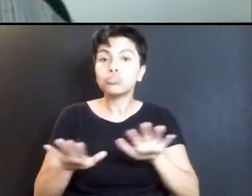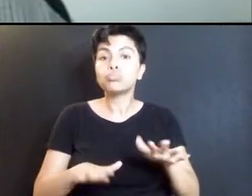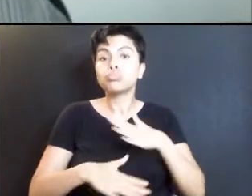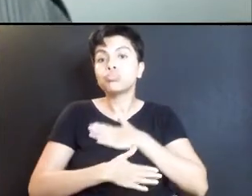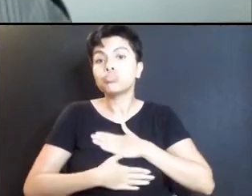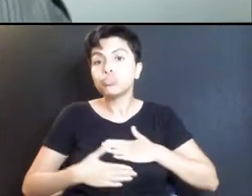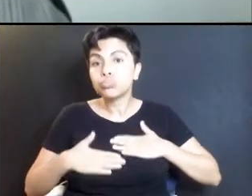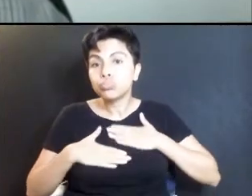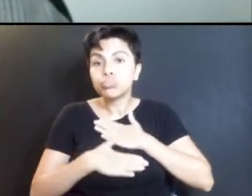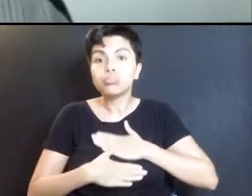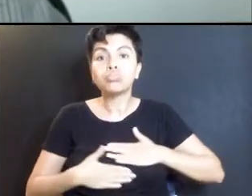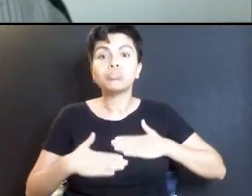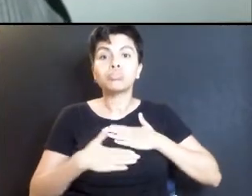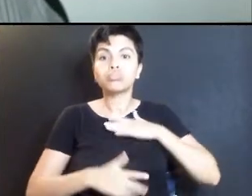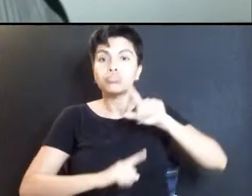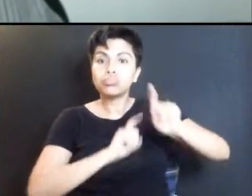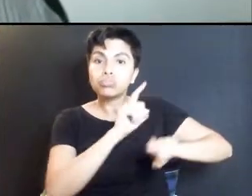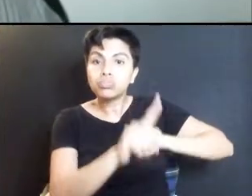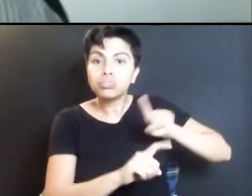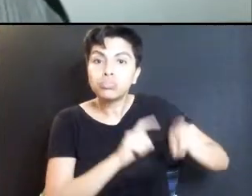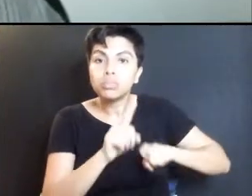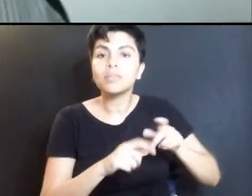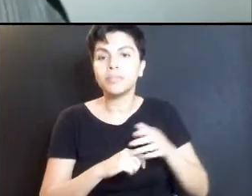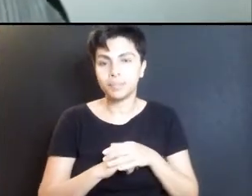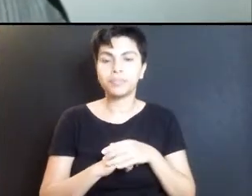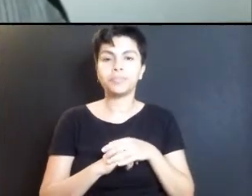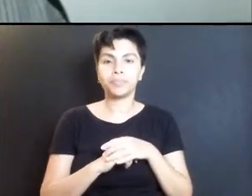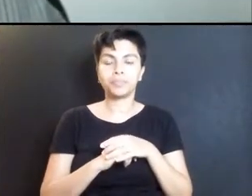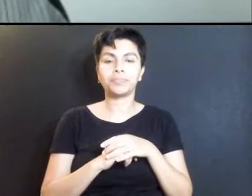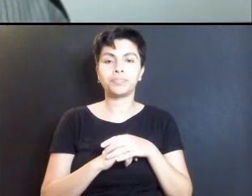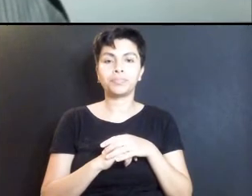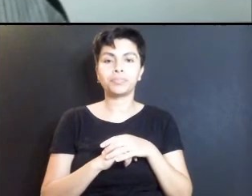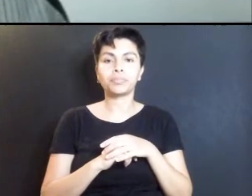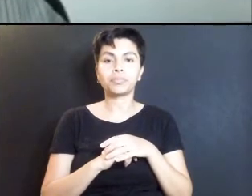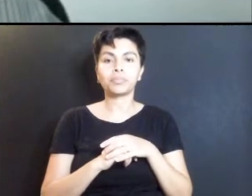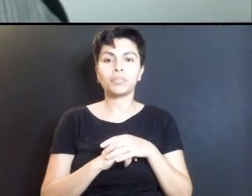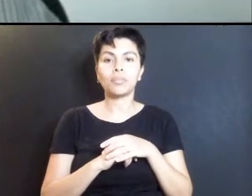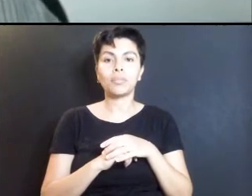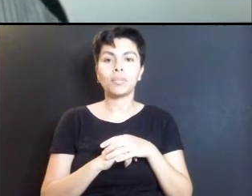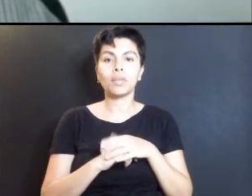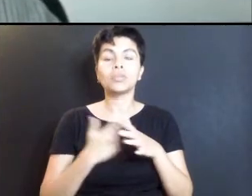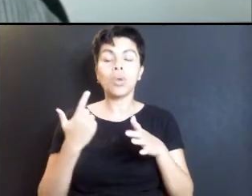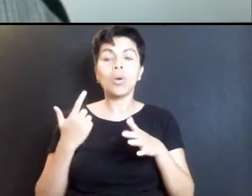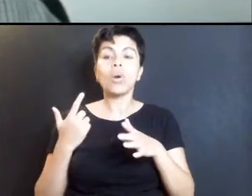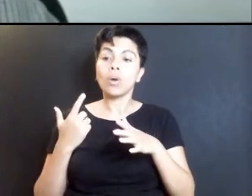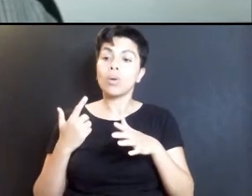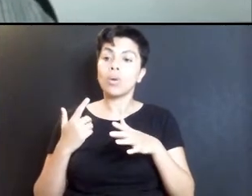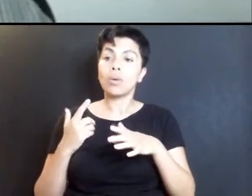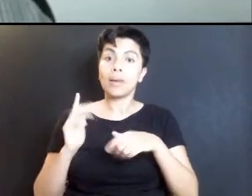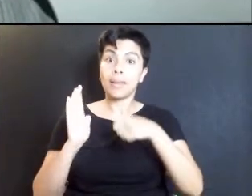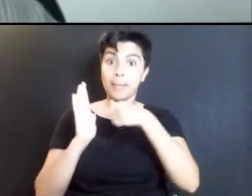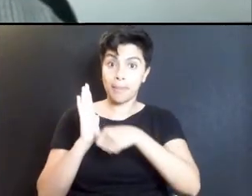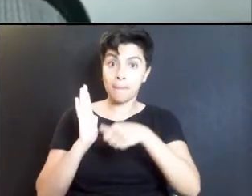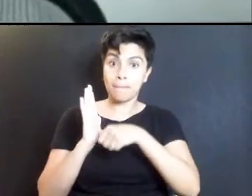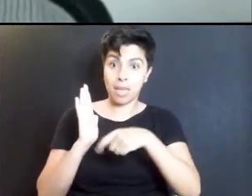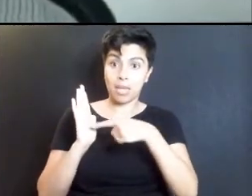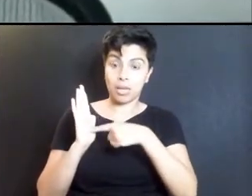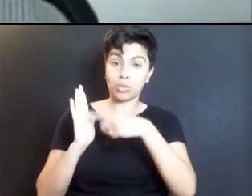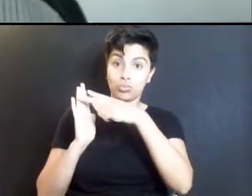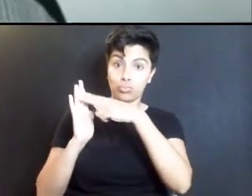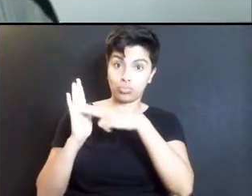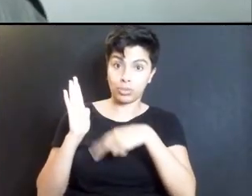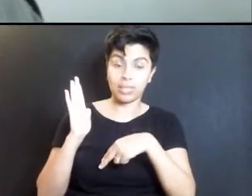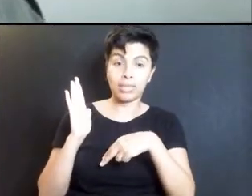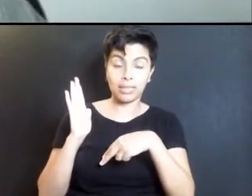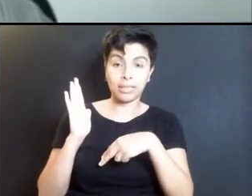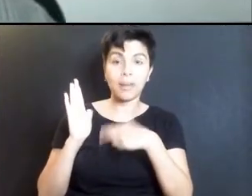the book, ask the questions. Once you're on each page, before you're reading